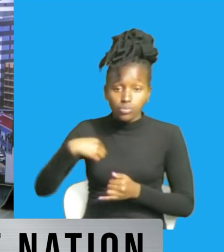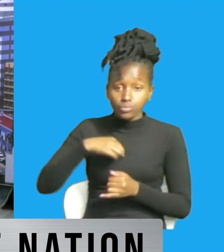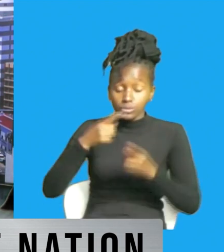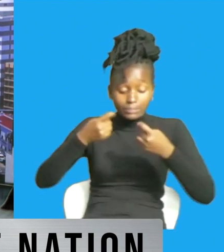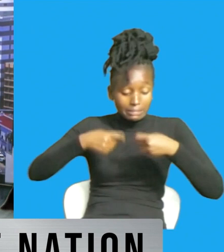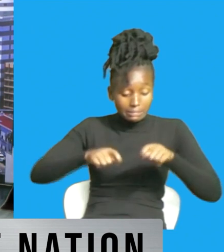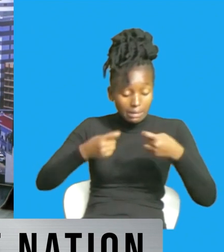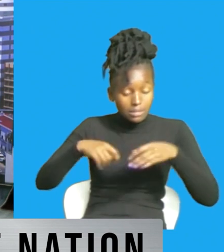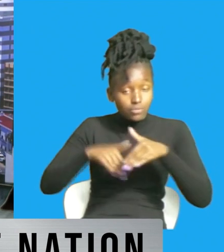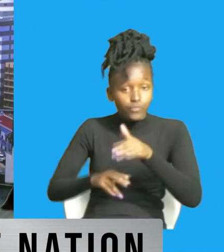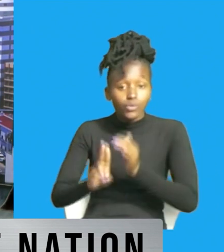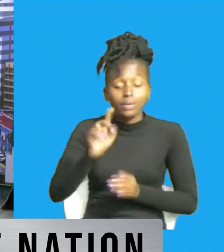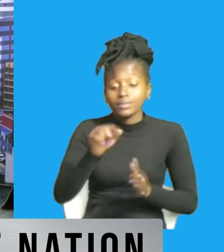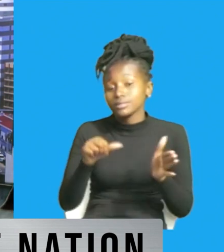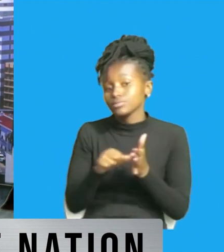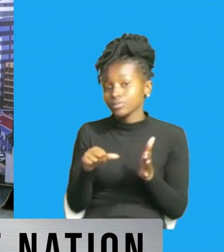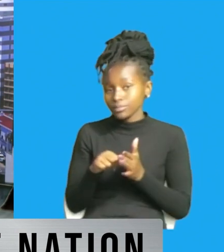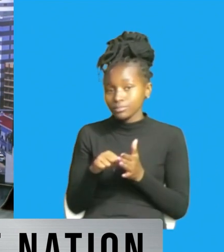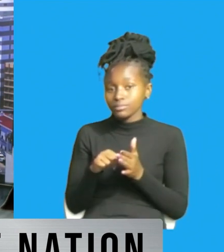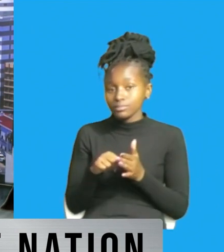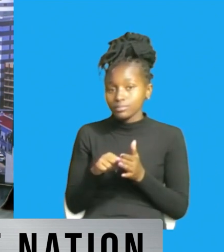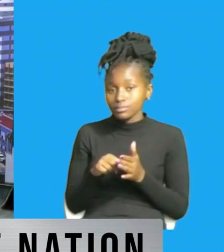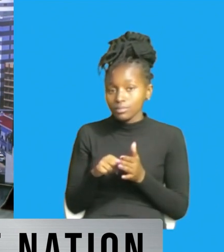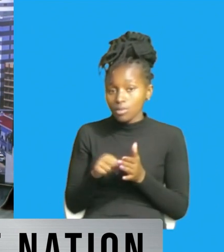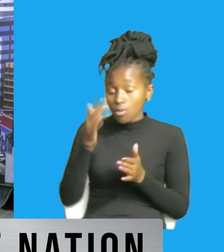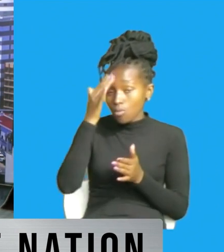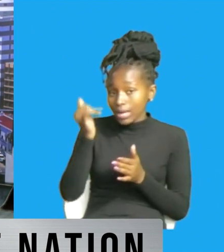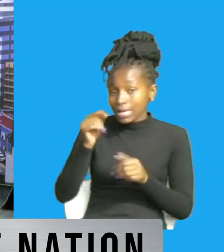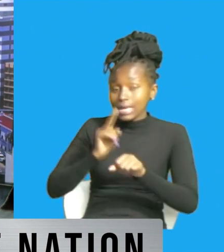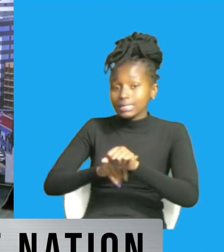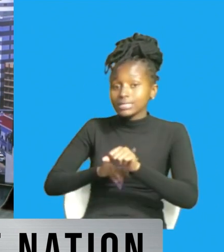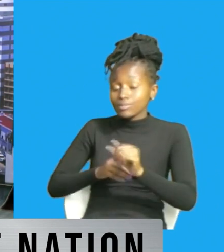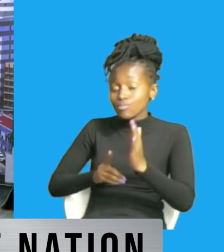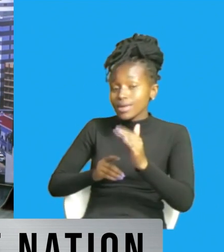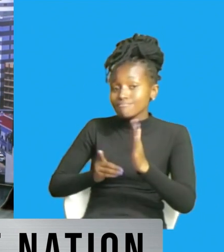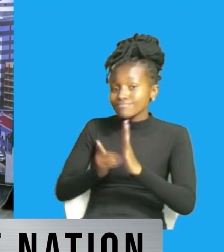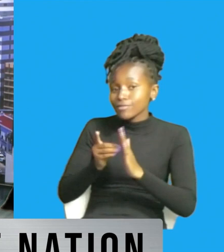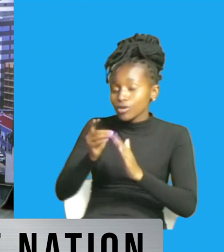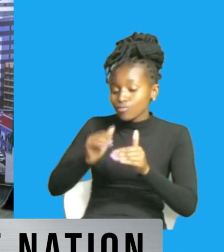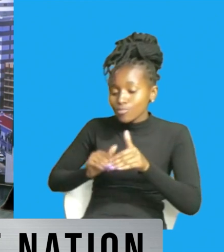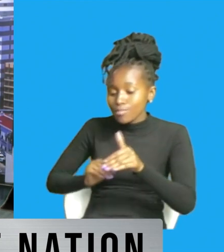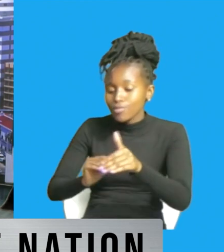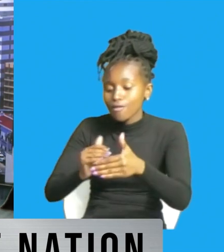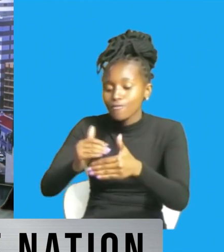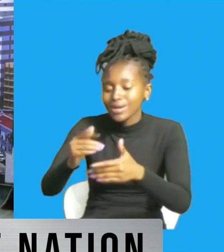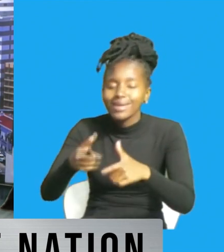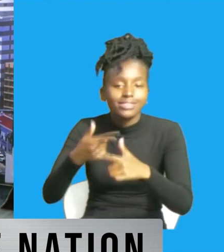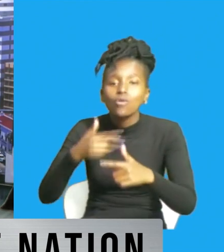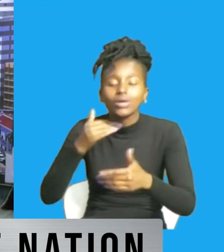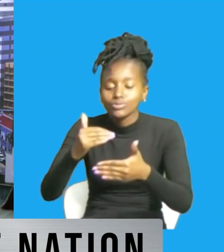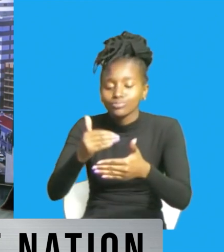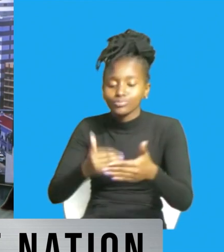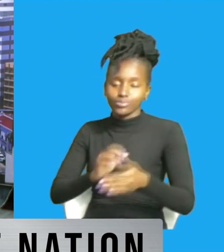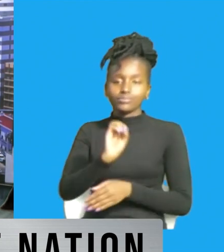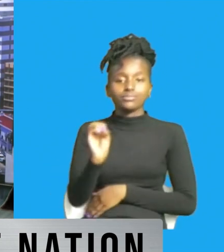issue, because you don't go backwards, you move forward, Jonah. Tumefika mahali transparency iko katika